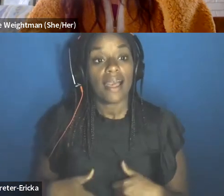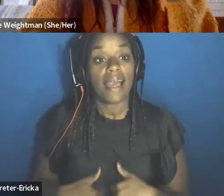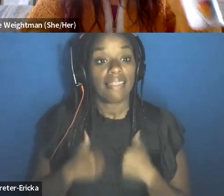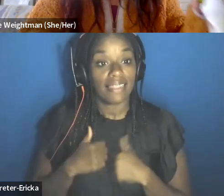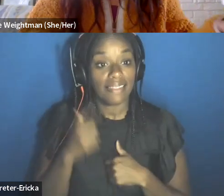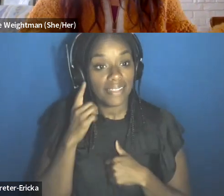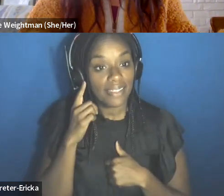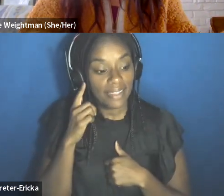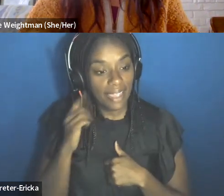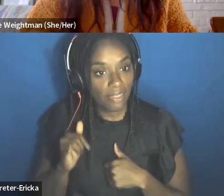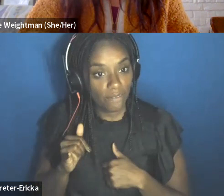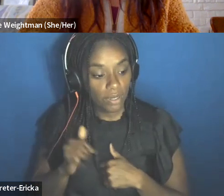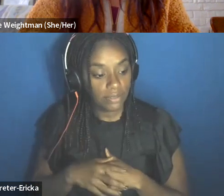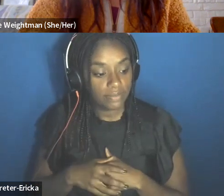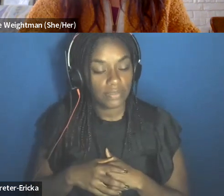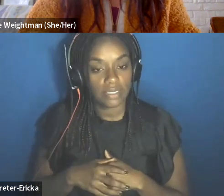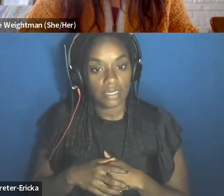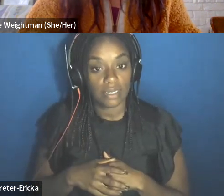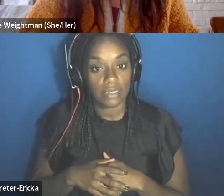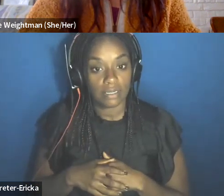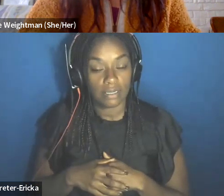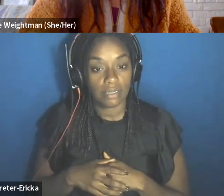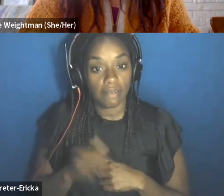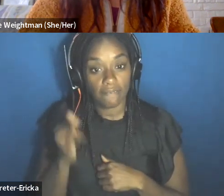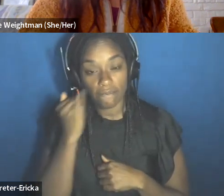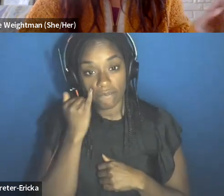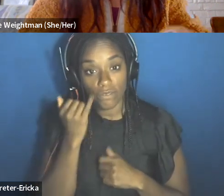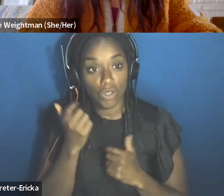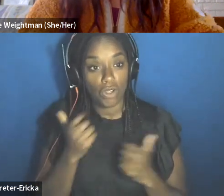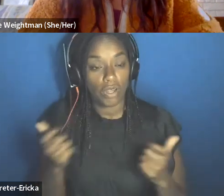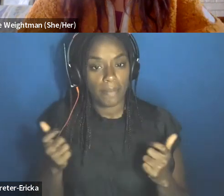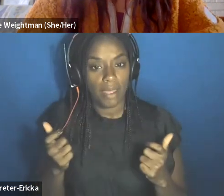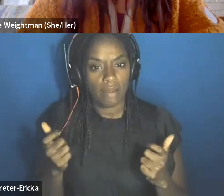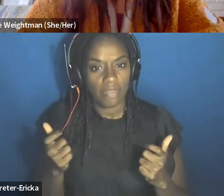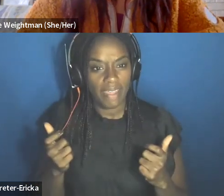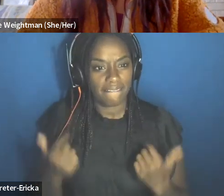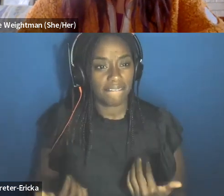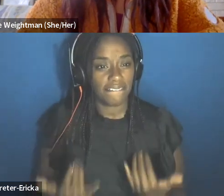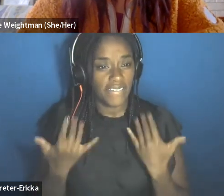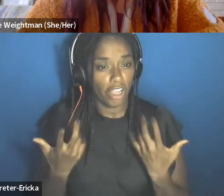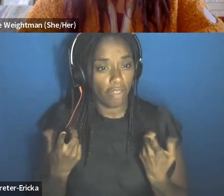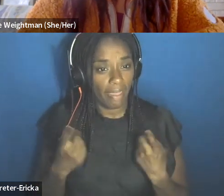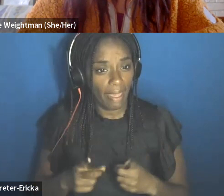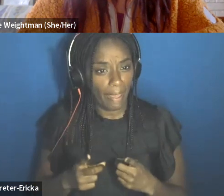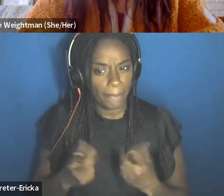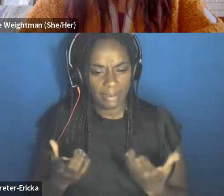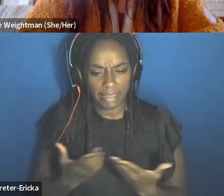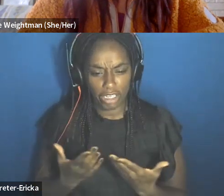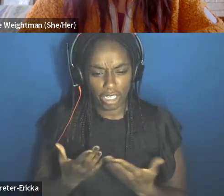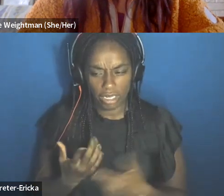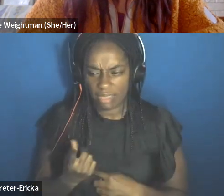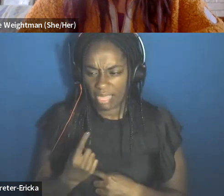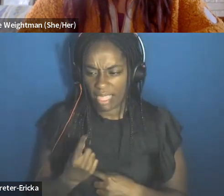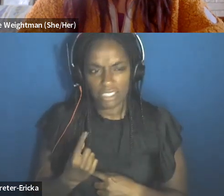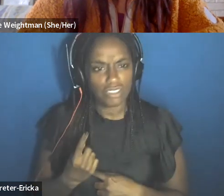so if you guys heard about the big Caldor fire that happened here last